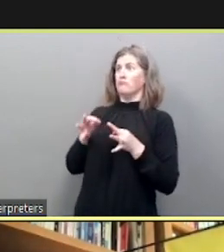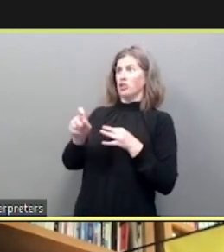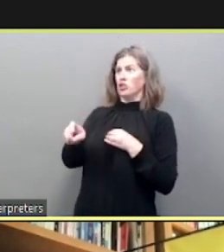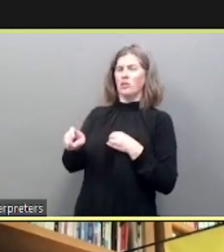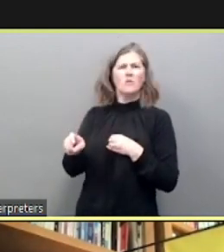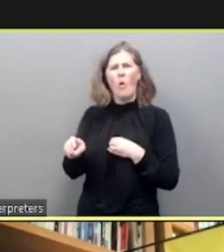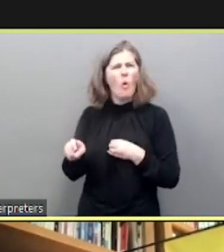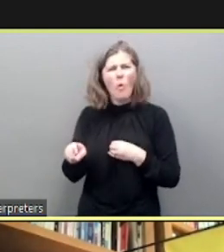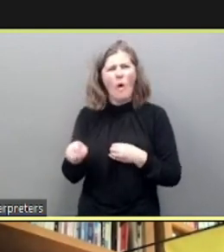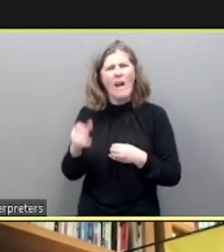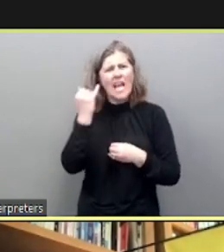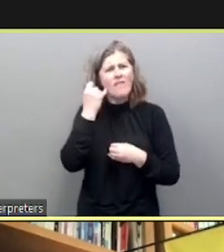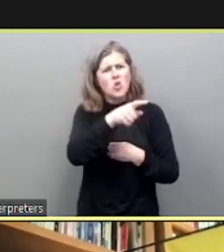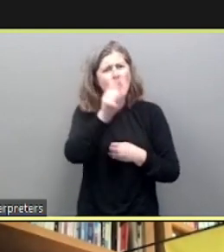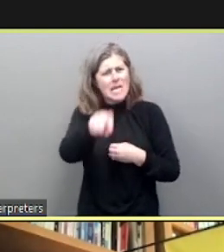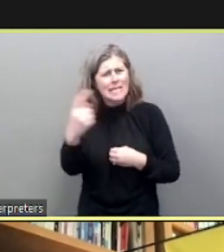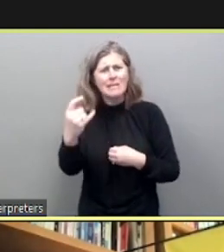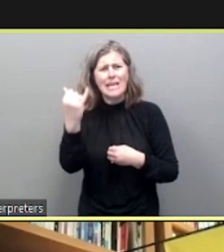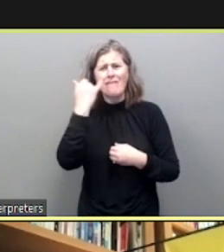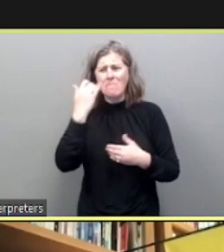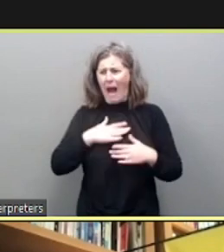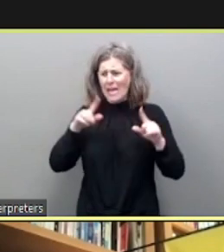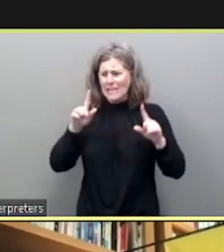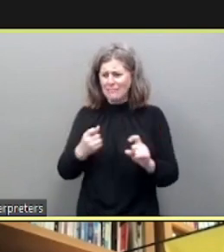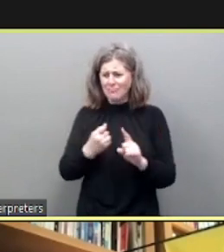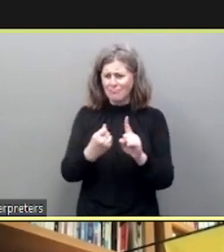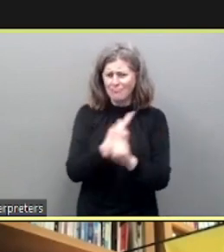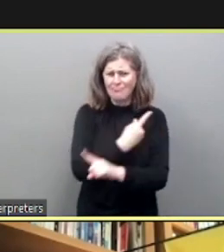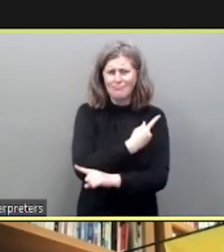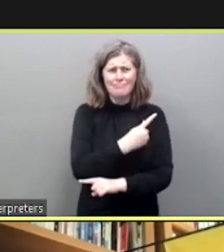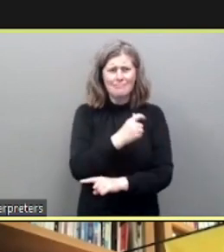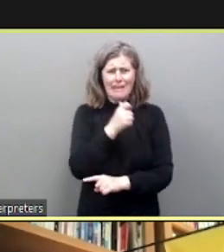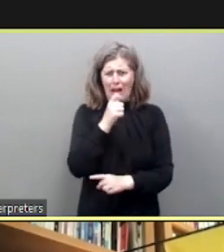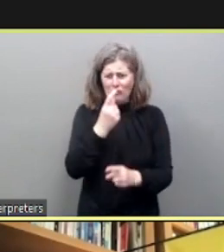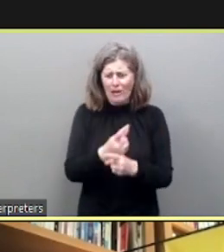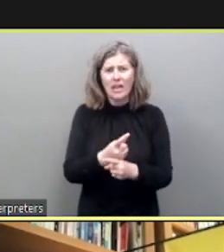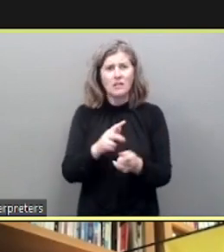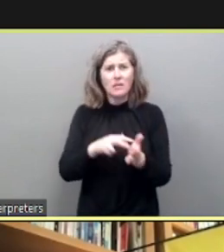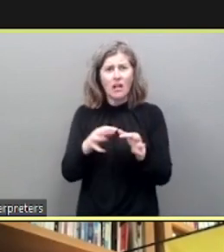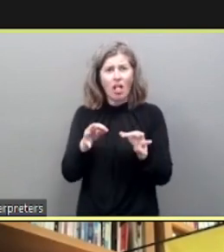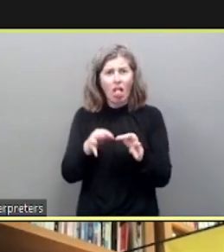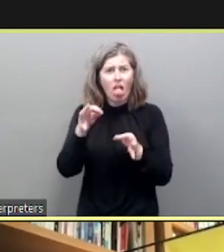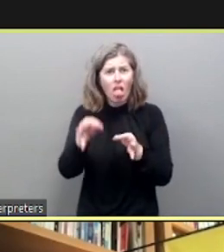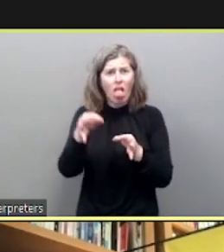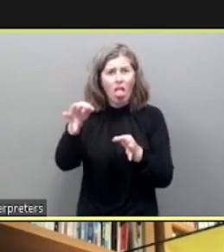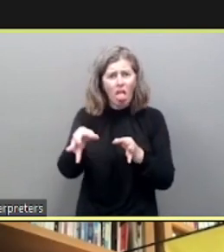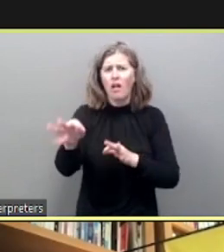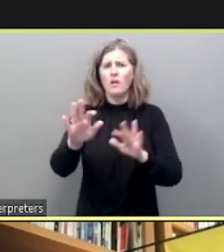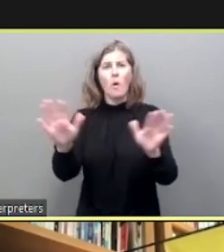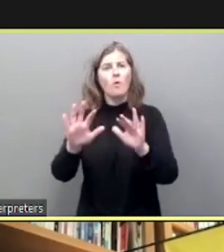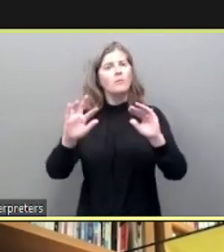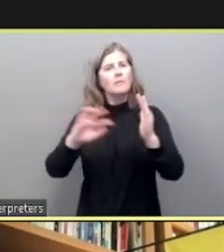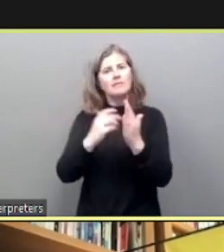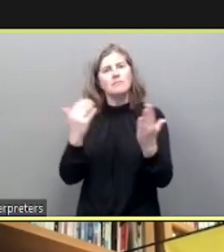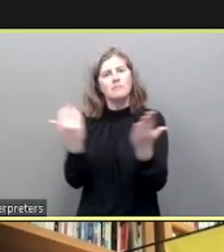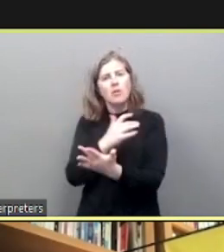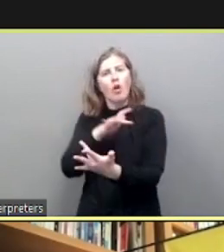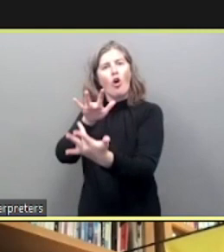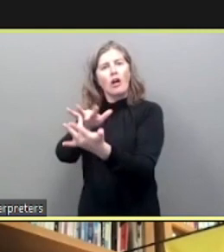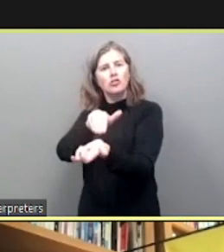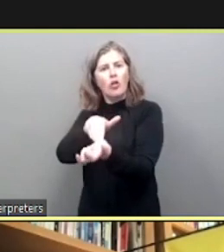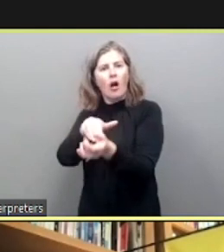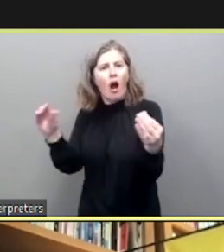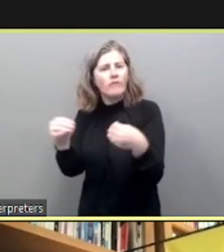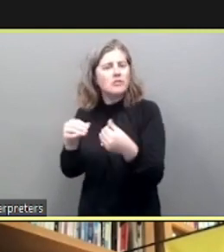you're needing care, if you have an abnormal test, don't put it off any longer. Please contact your doctor's office. Many doctors still